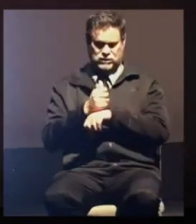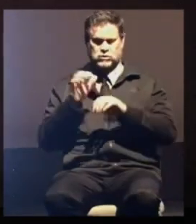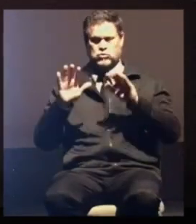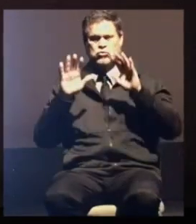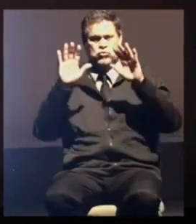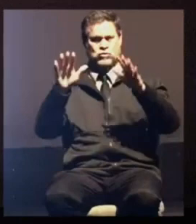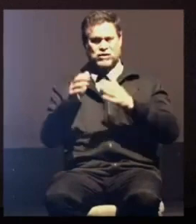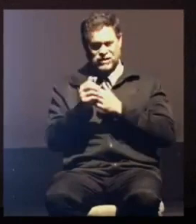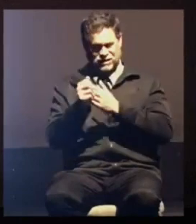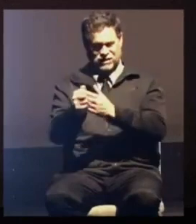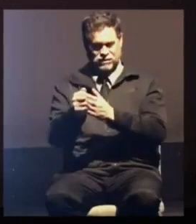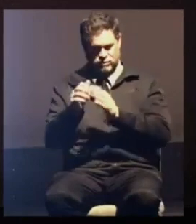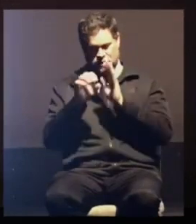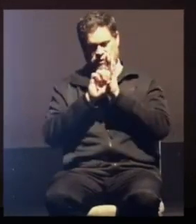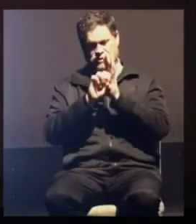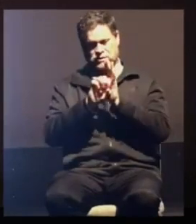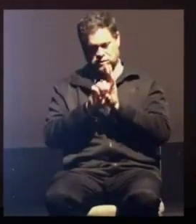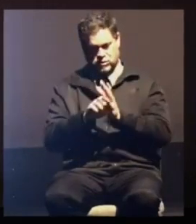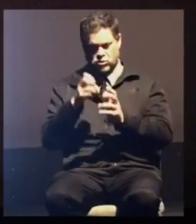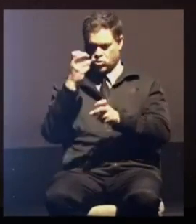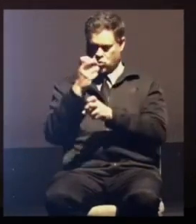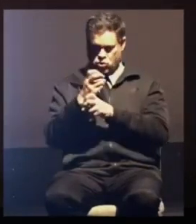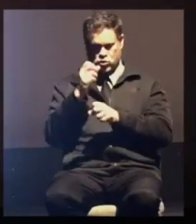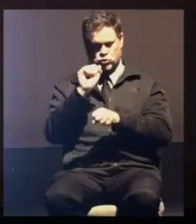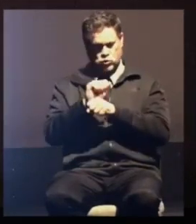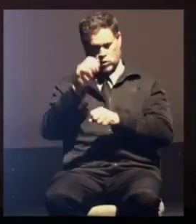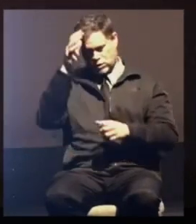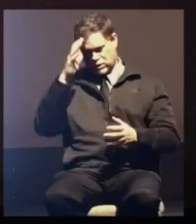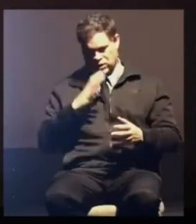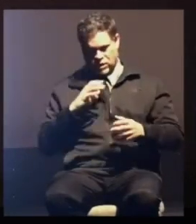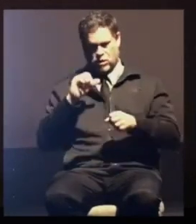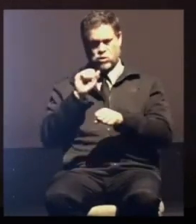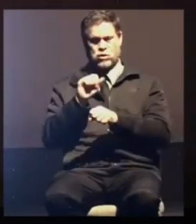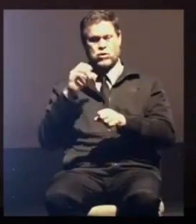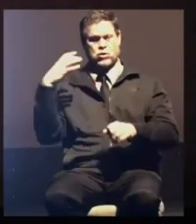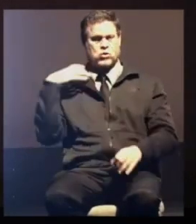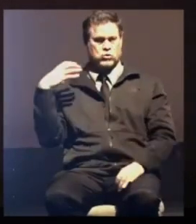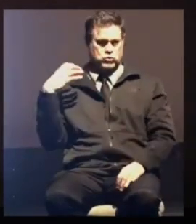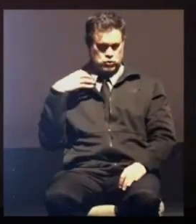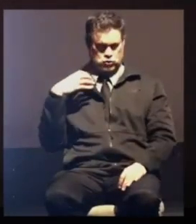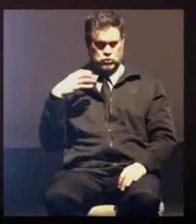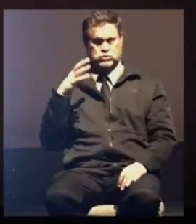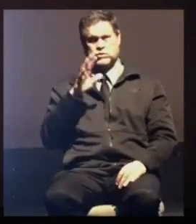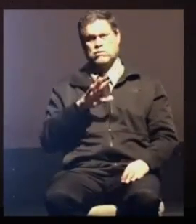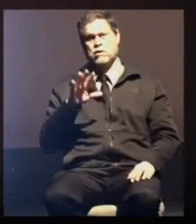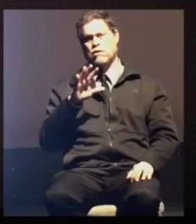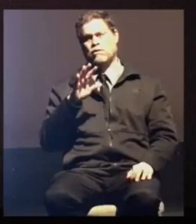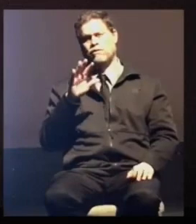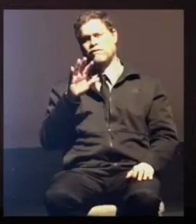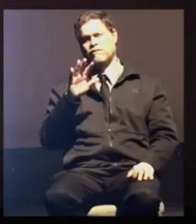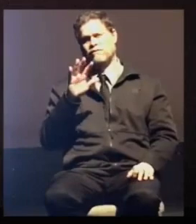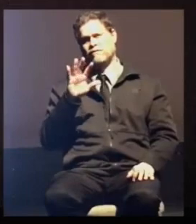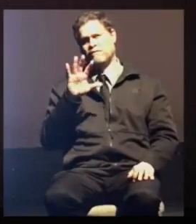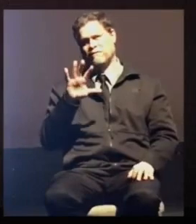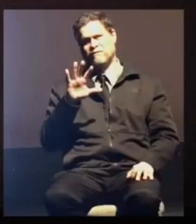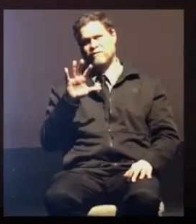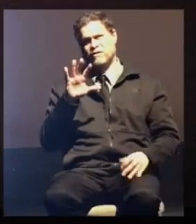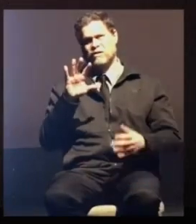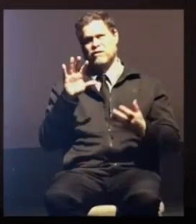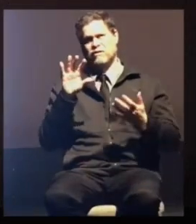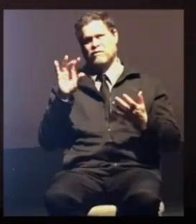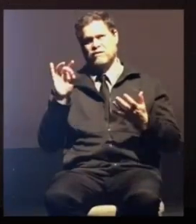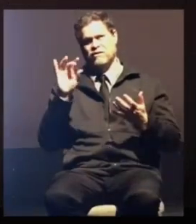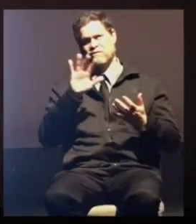he led by example. Hardest working guy maybe I've coached. About 5'8". He's